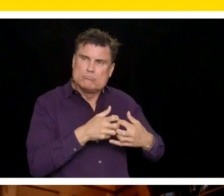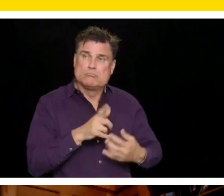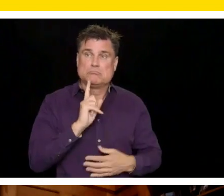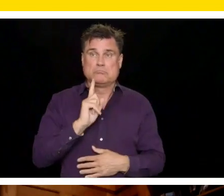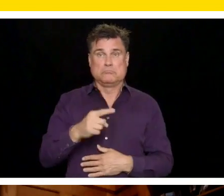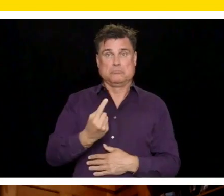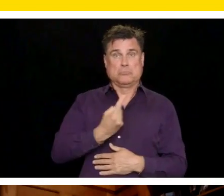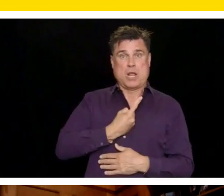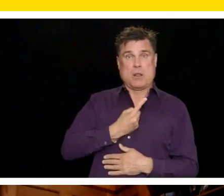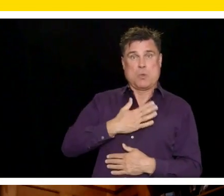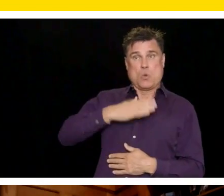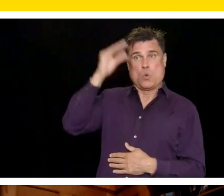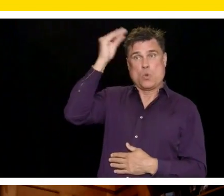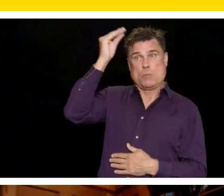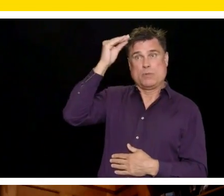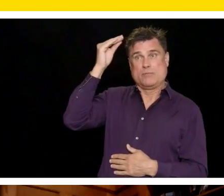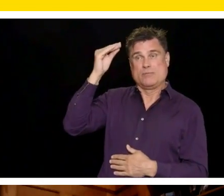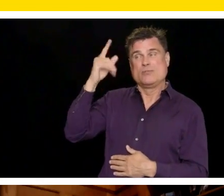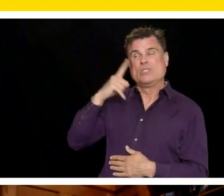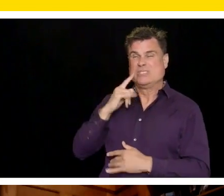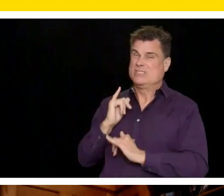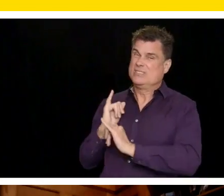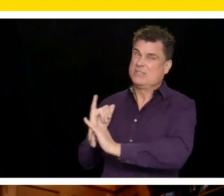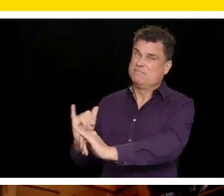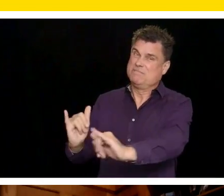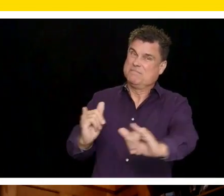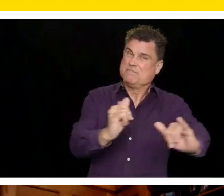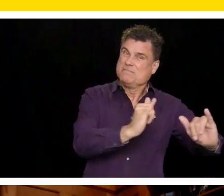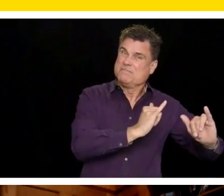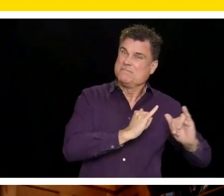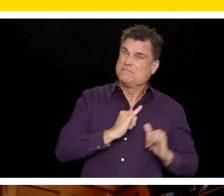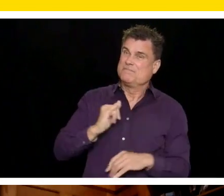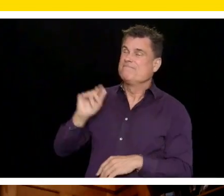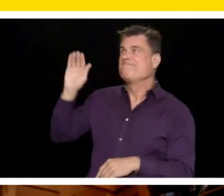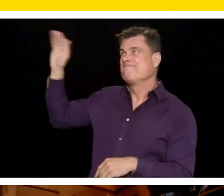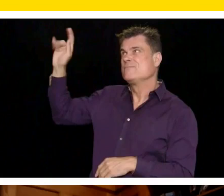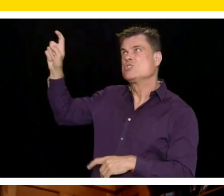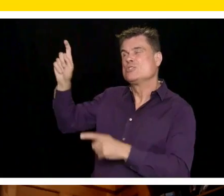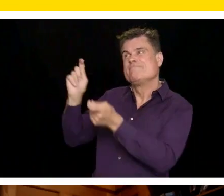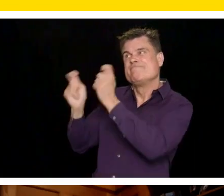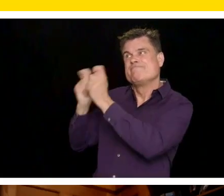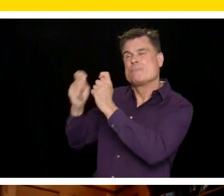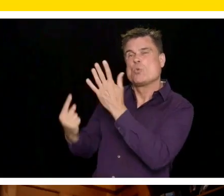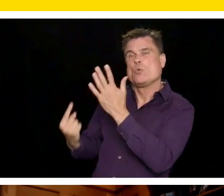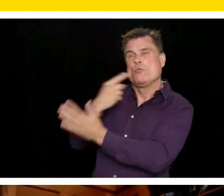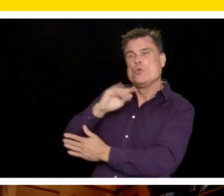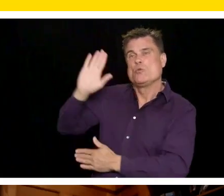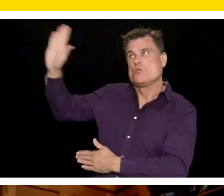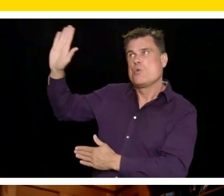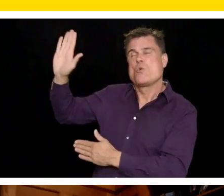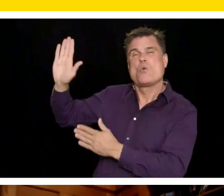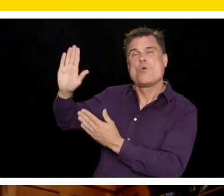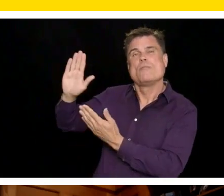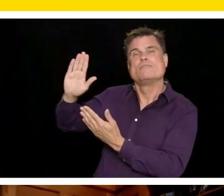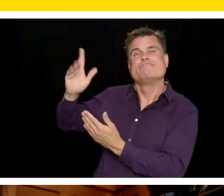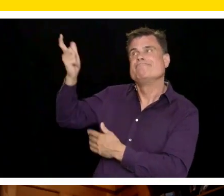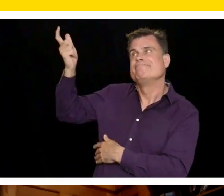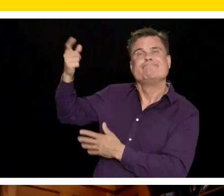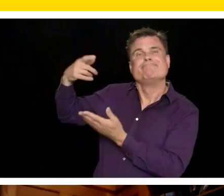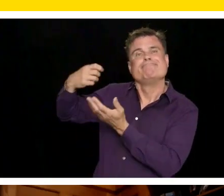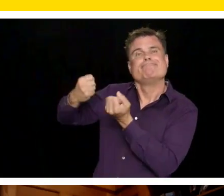Thank you, Minister. My next question is for Tom. And Tom, this is a question that I get asked